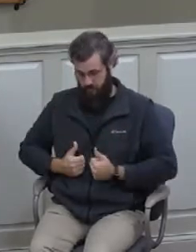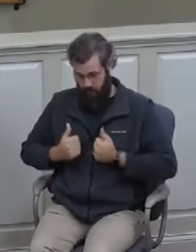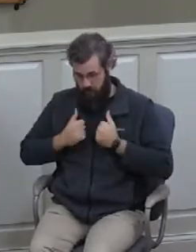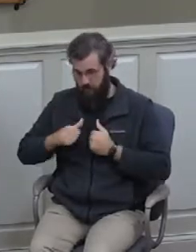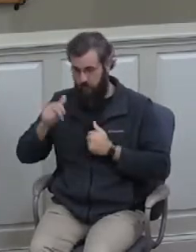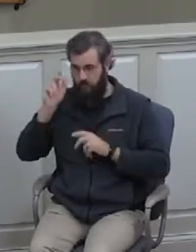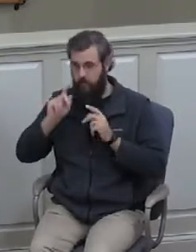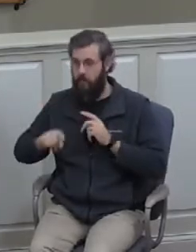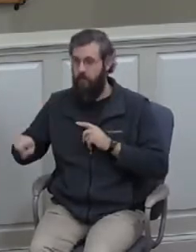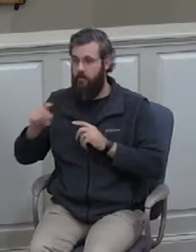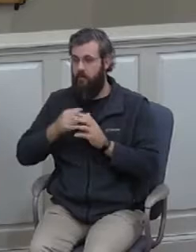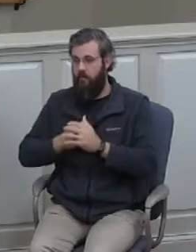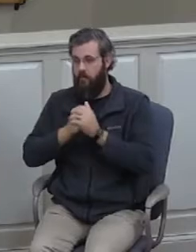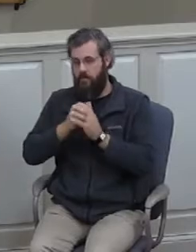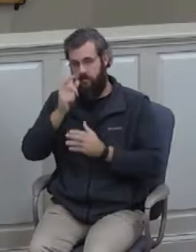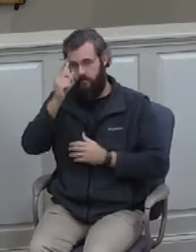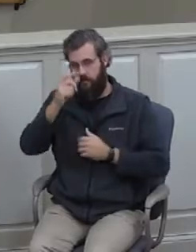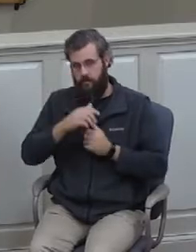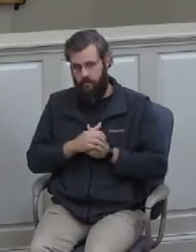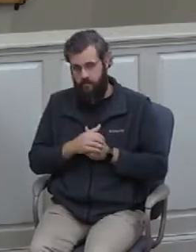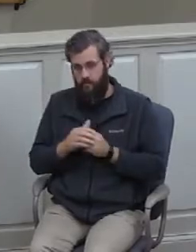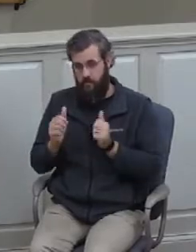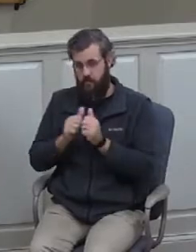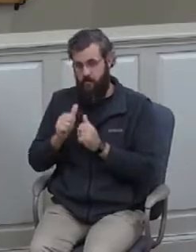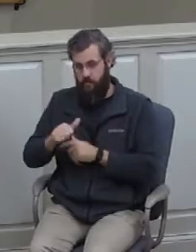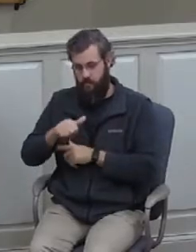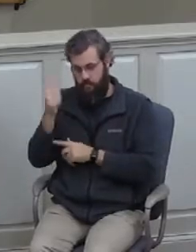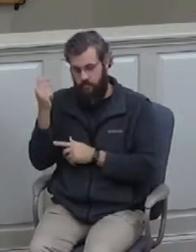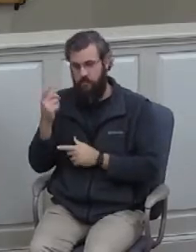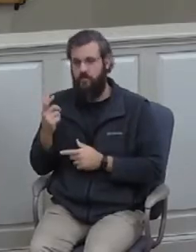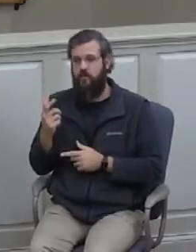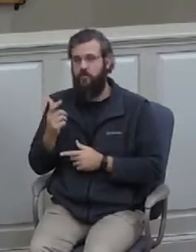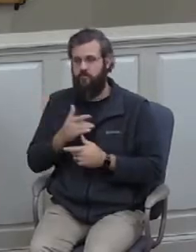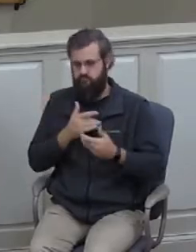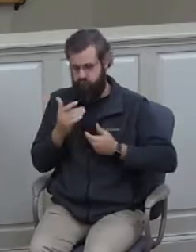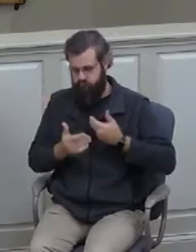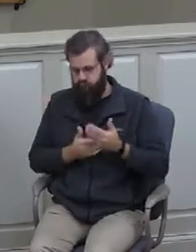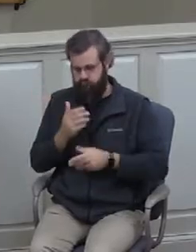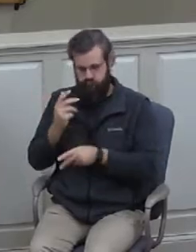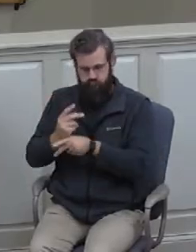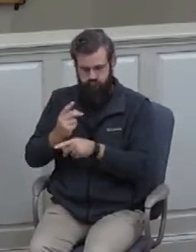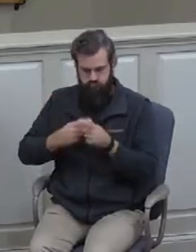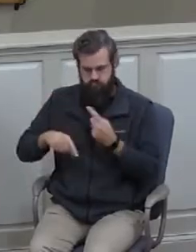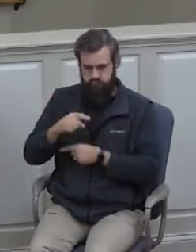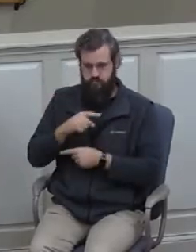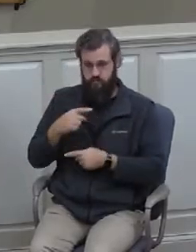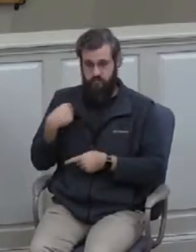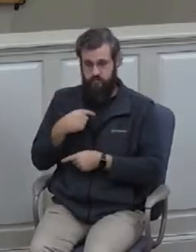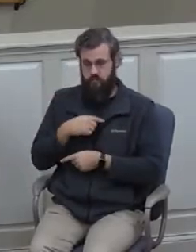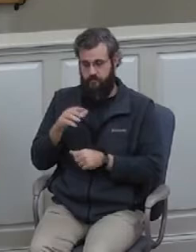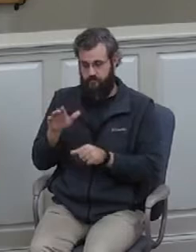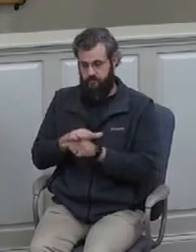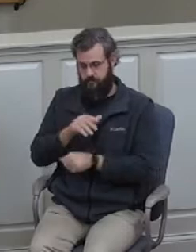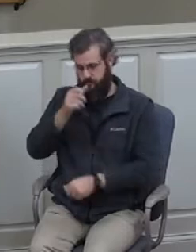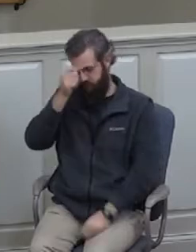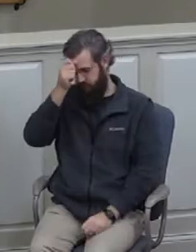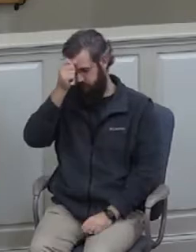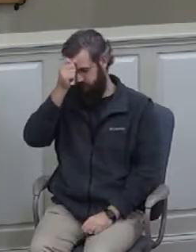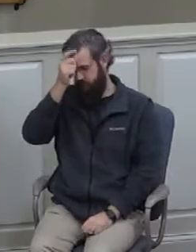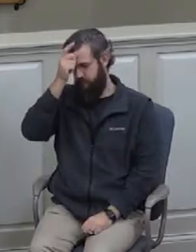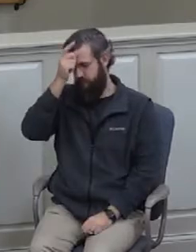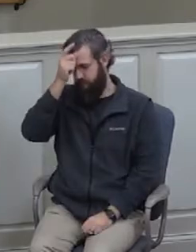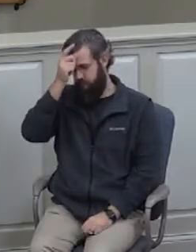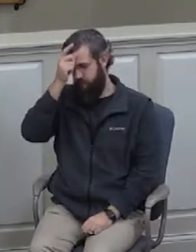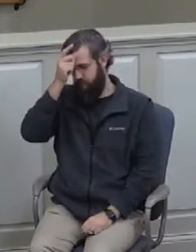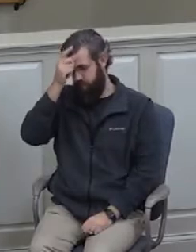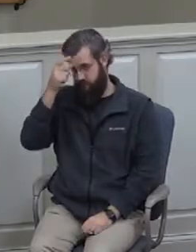others, with others, lived in kindness and tender care. May we fully realize that we came to know you